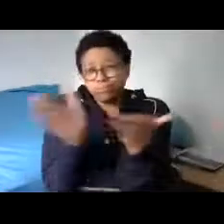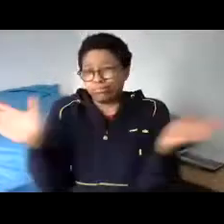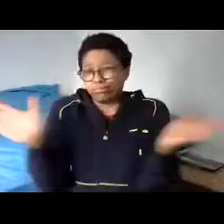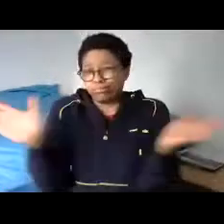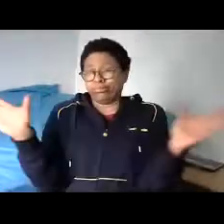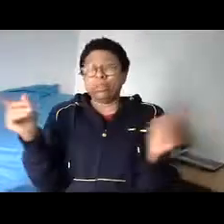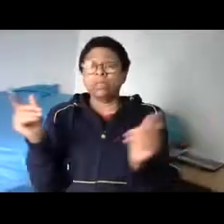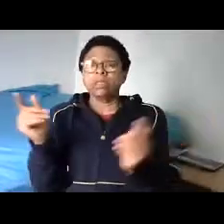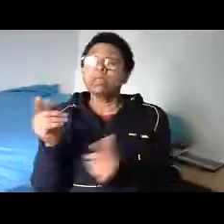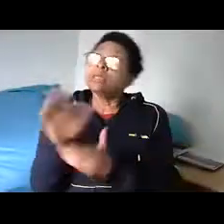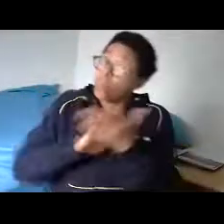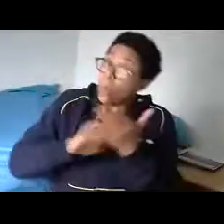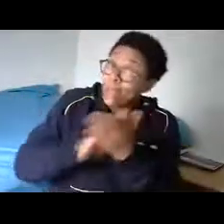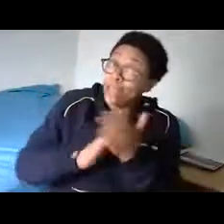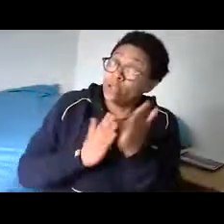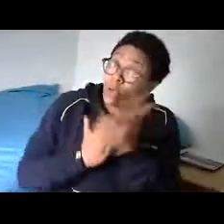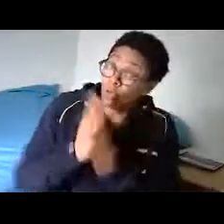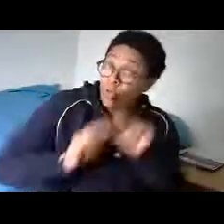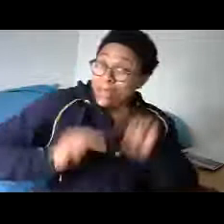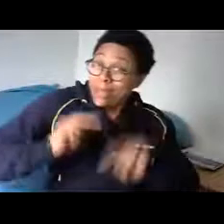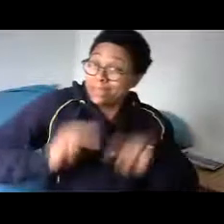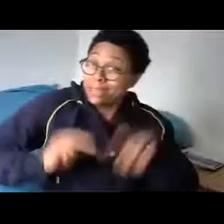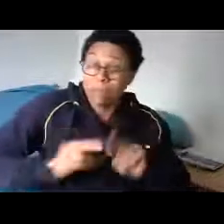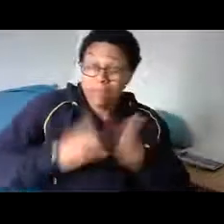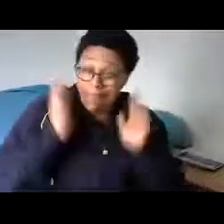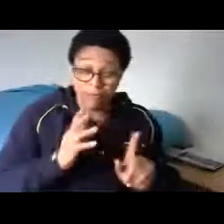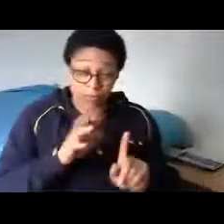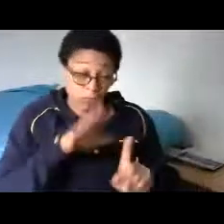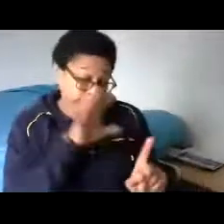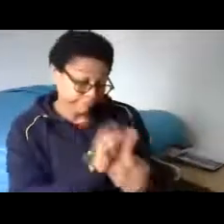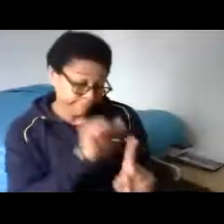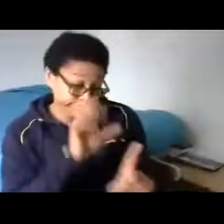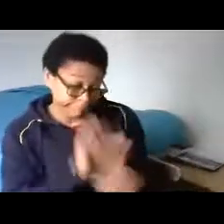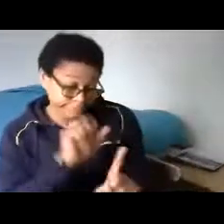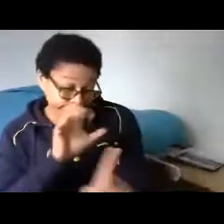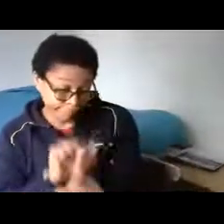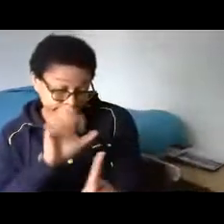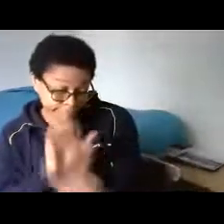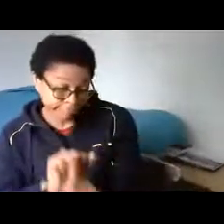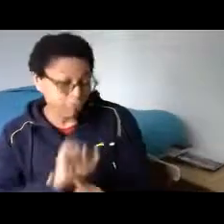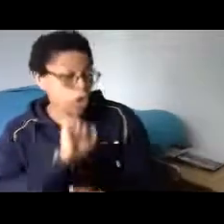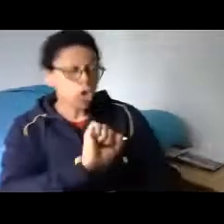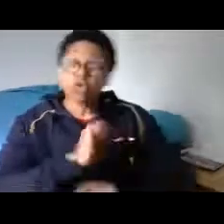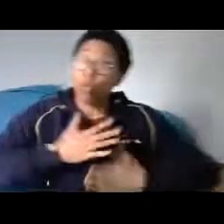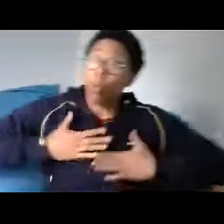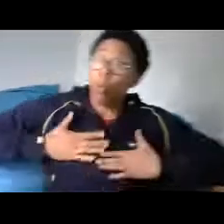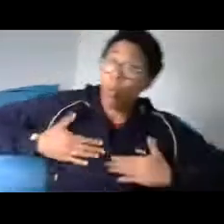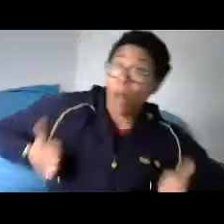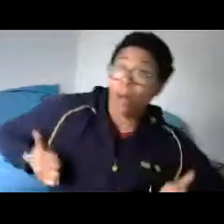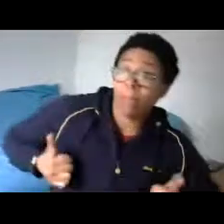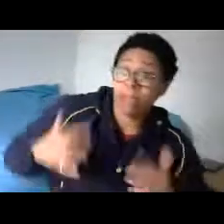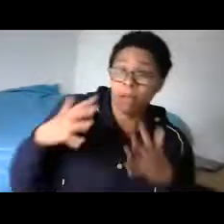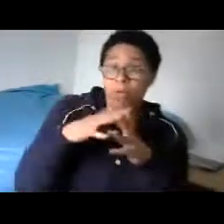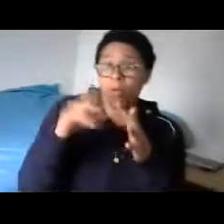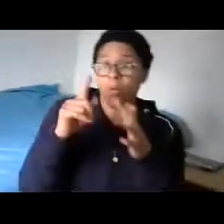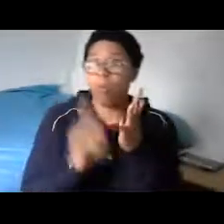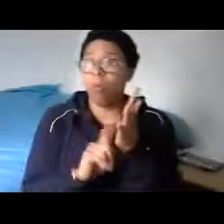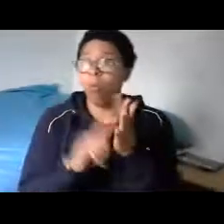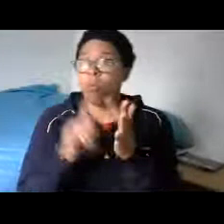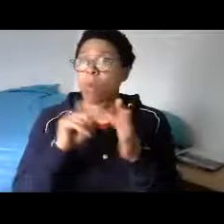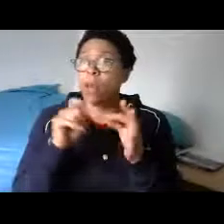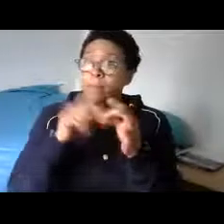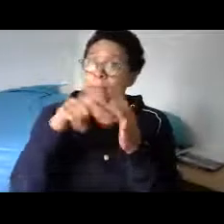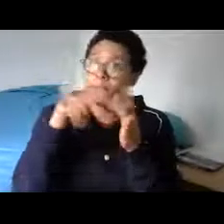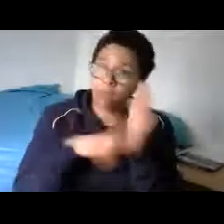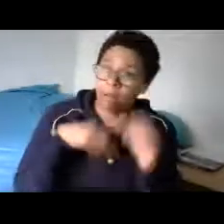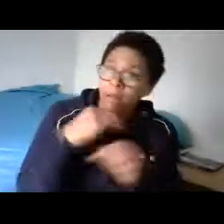to identify how much the fact that you have needs which are not met has